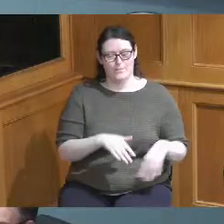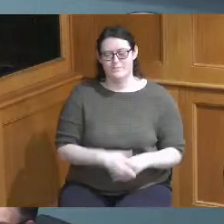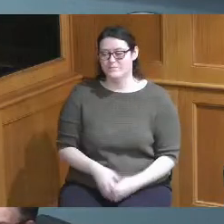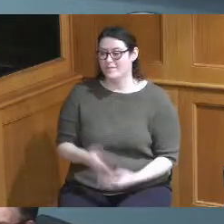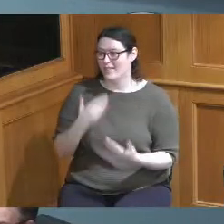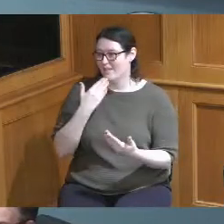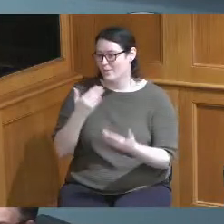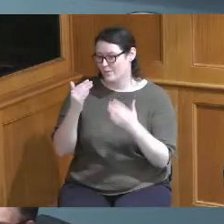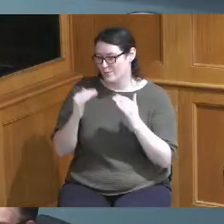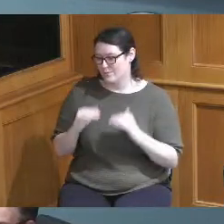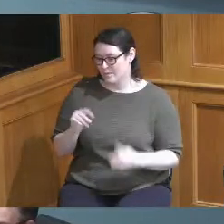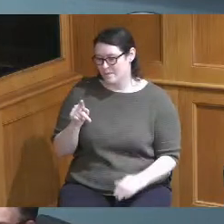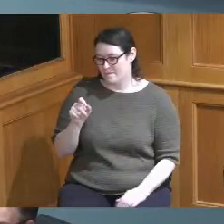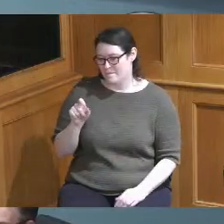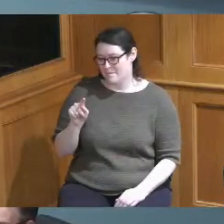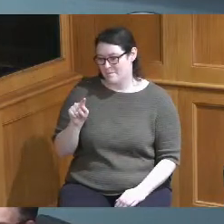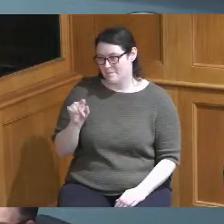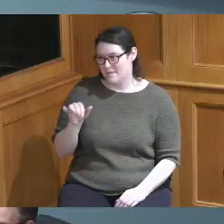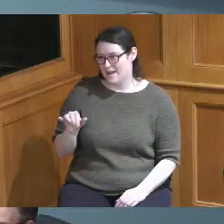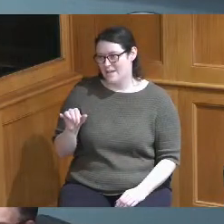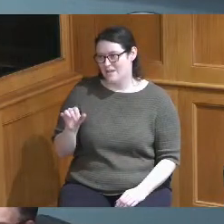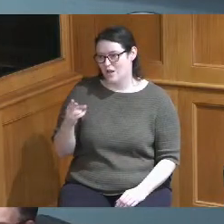Hoff.